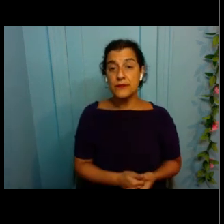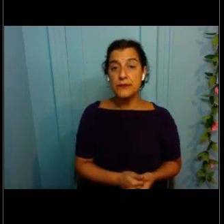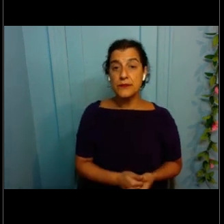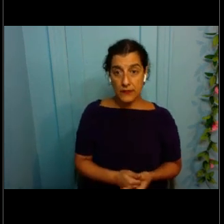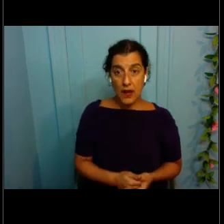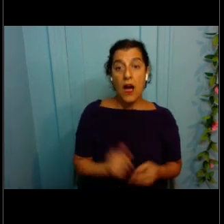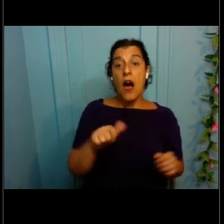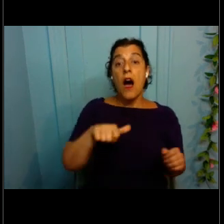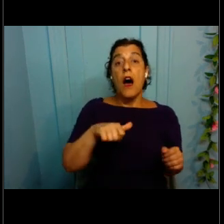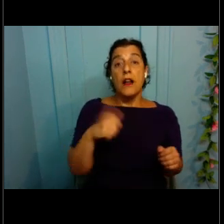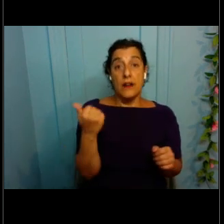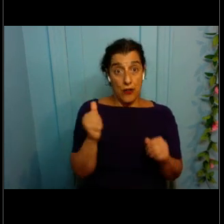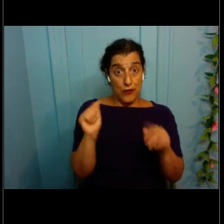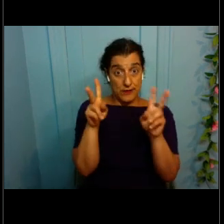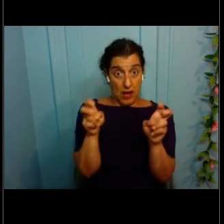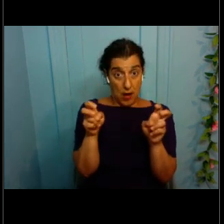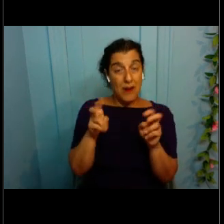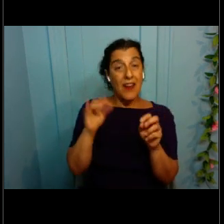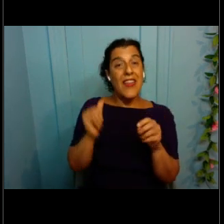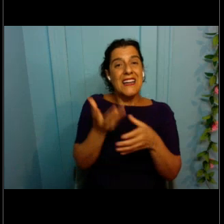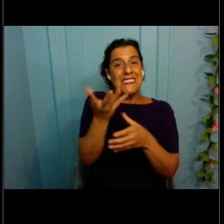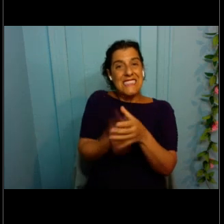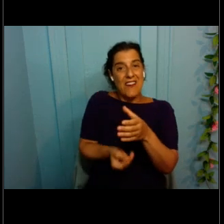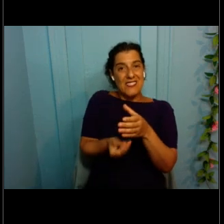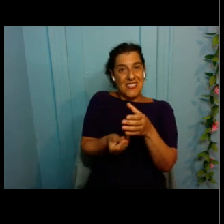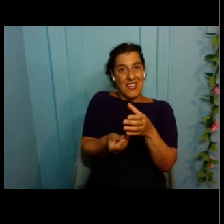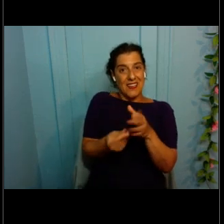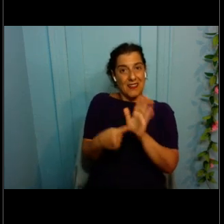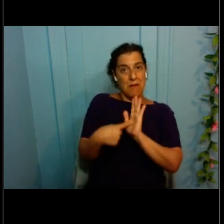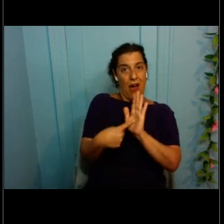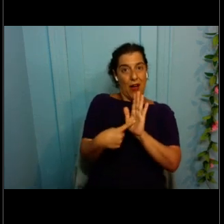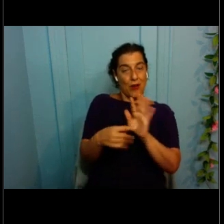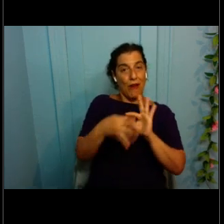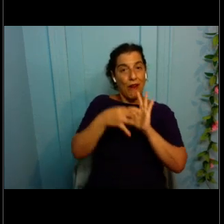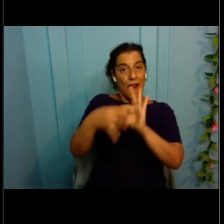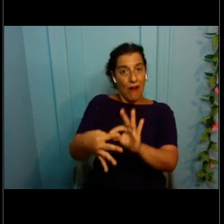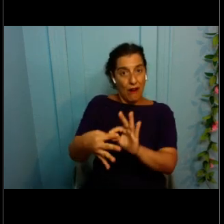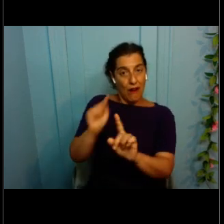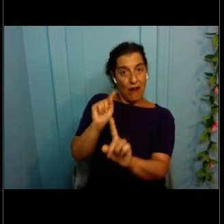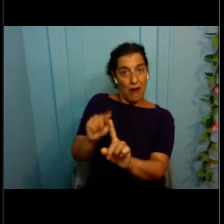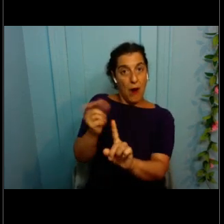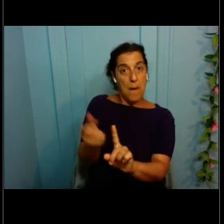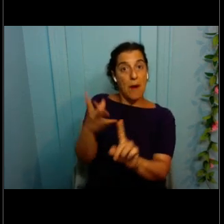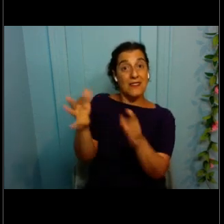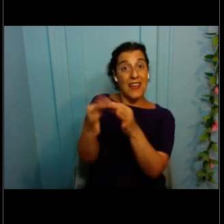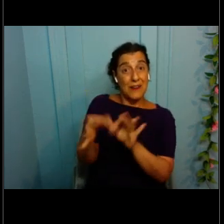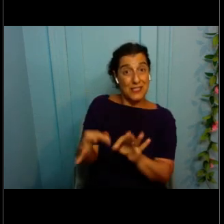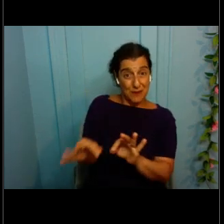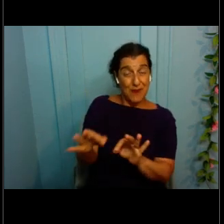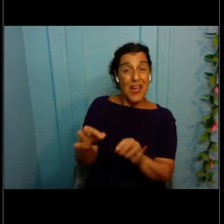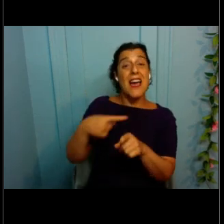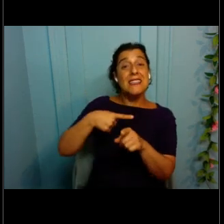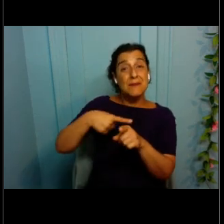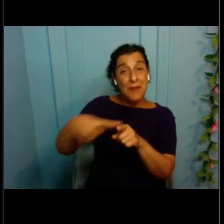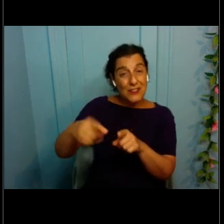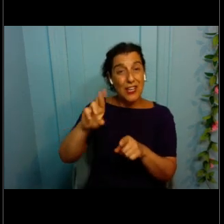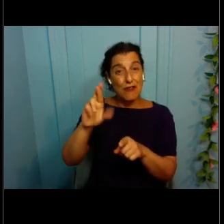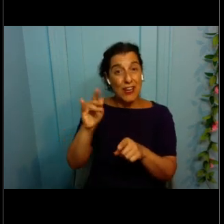Another one is deficit models towards multilingualism, especially towards racialized groups and racial linguistic